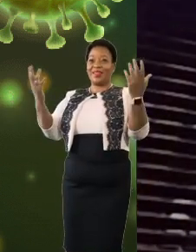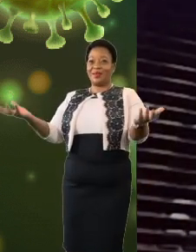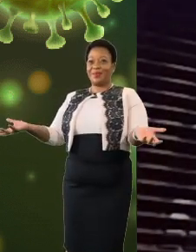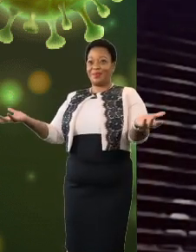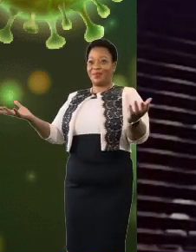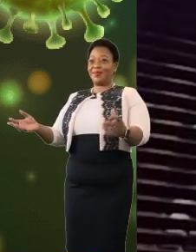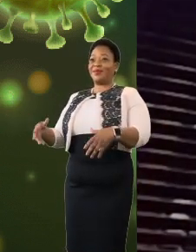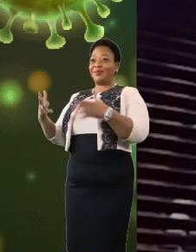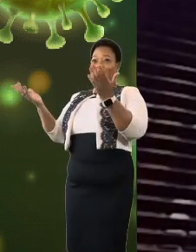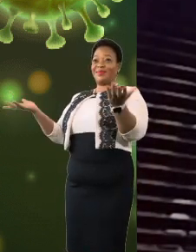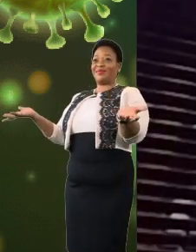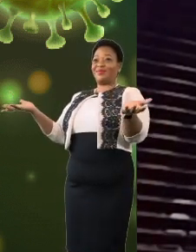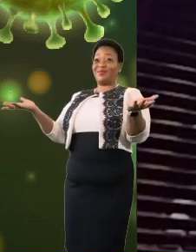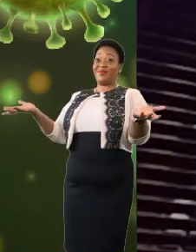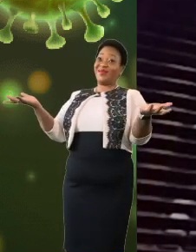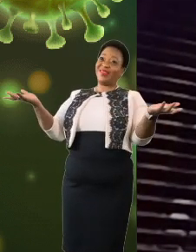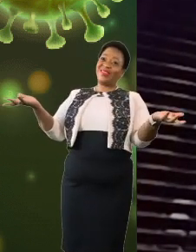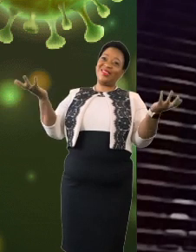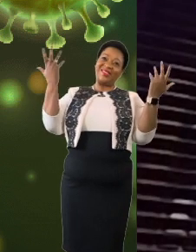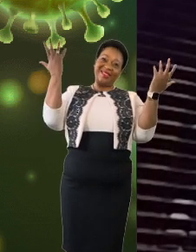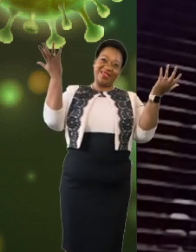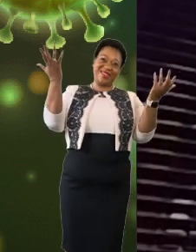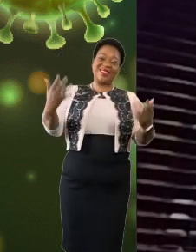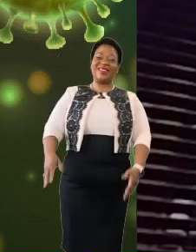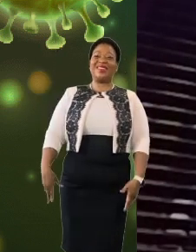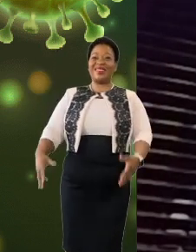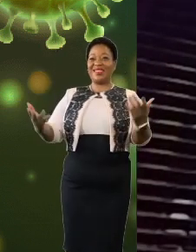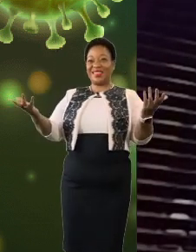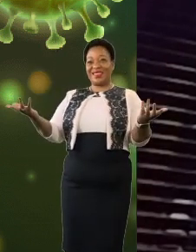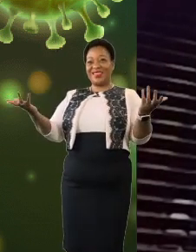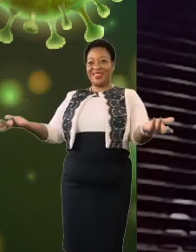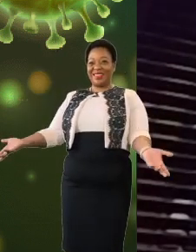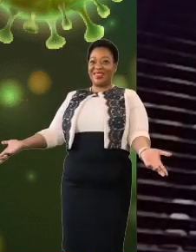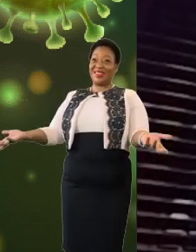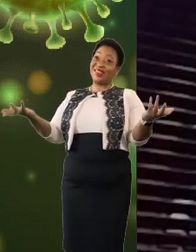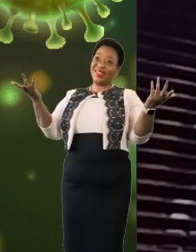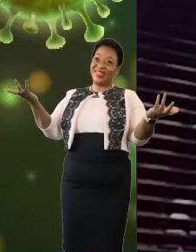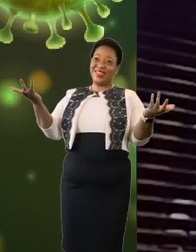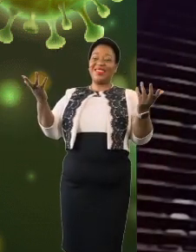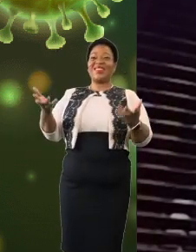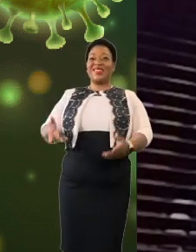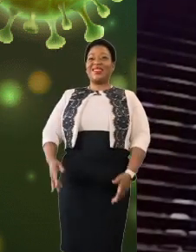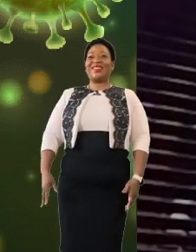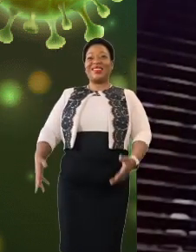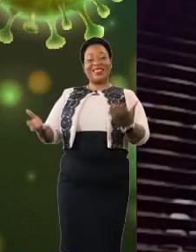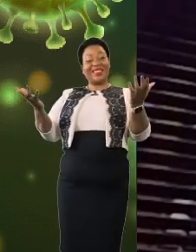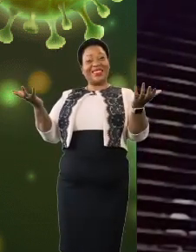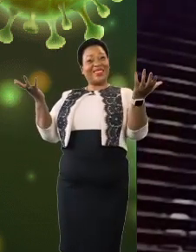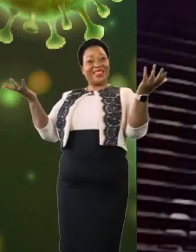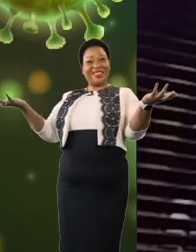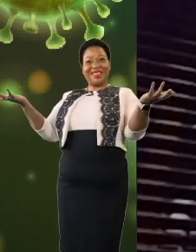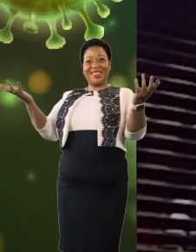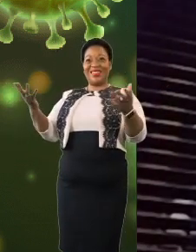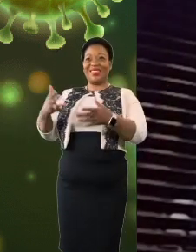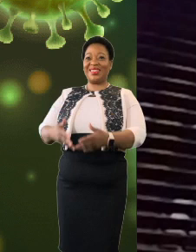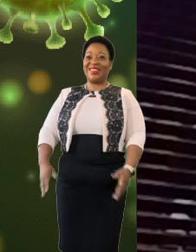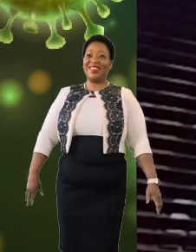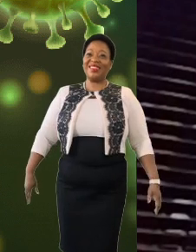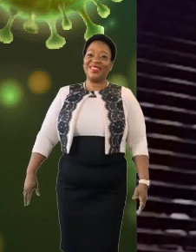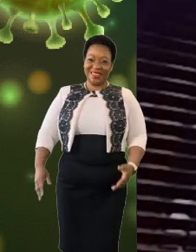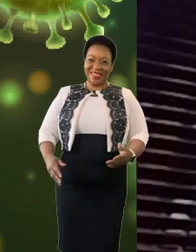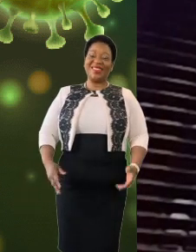license, you don't get referred to 10 types of